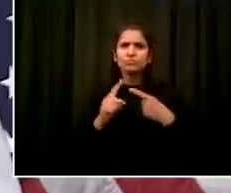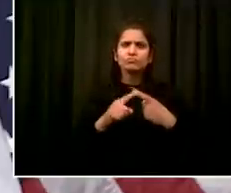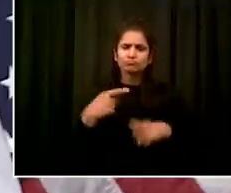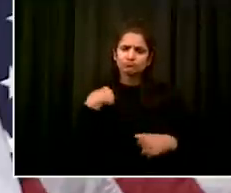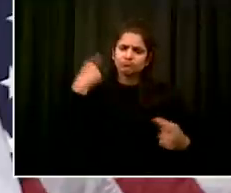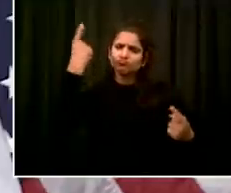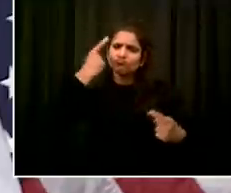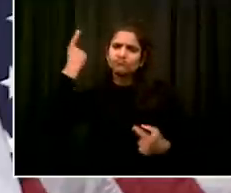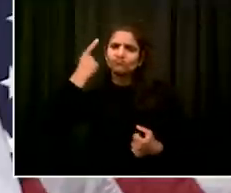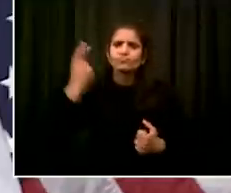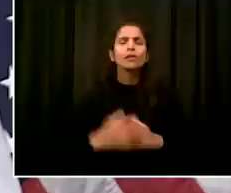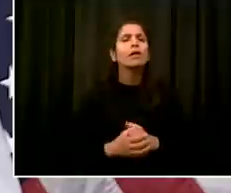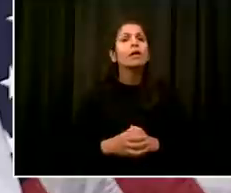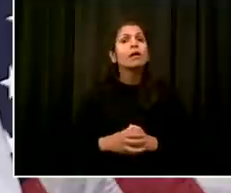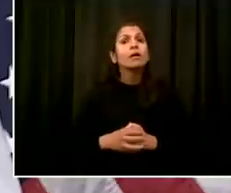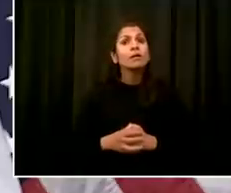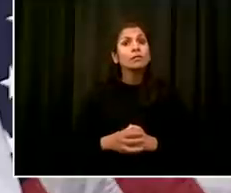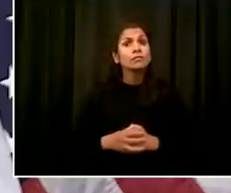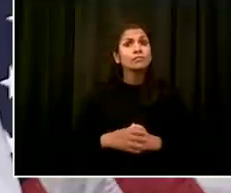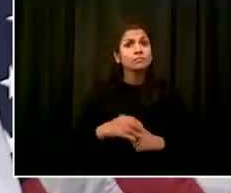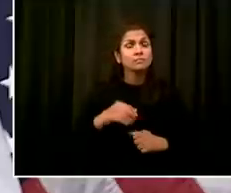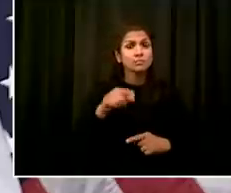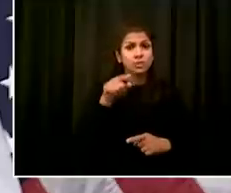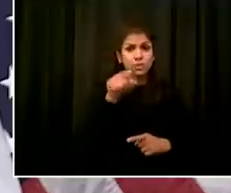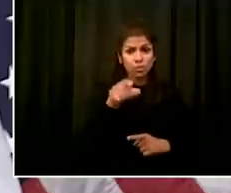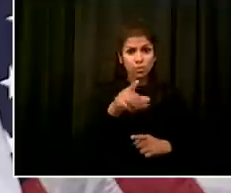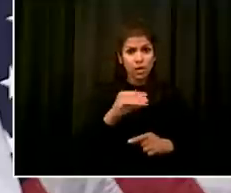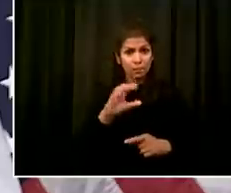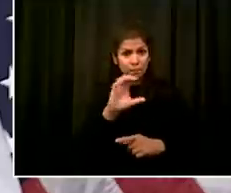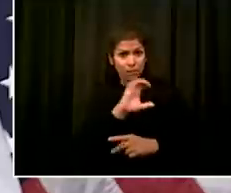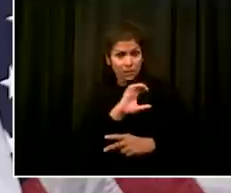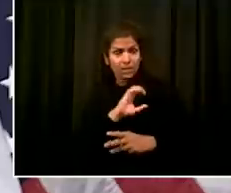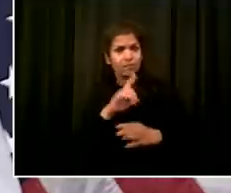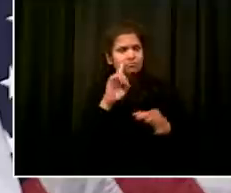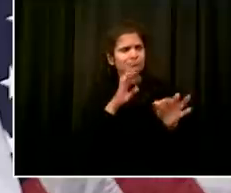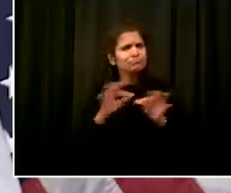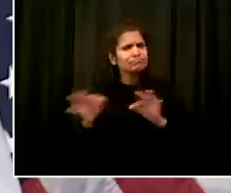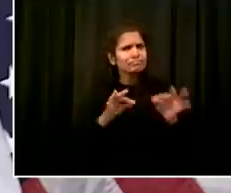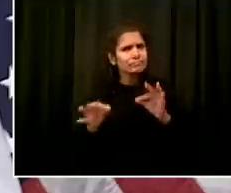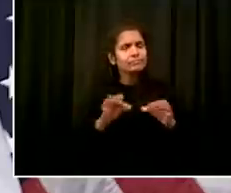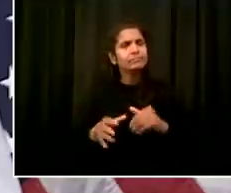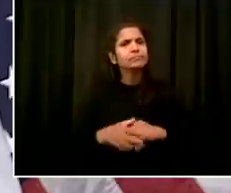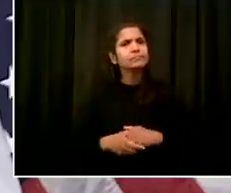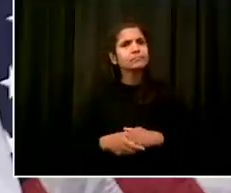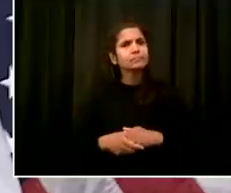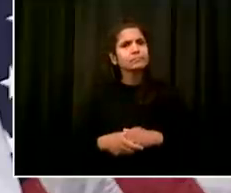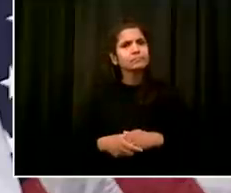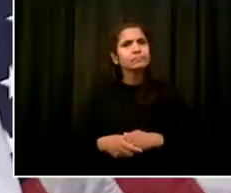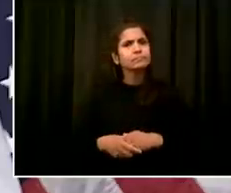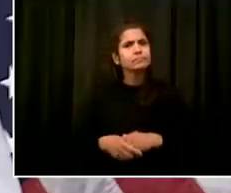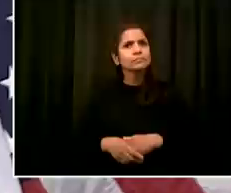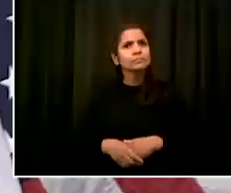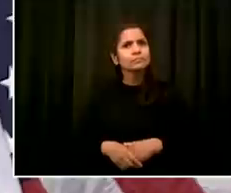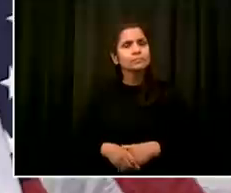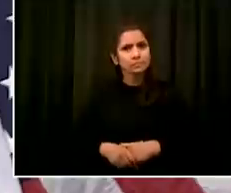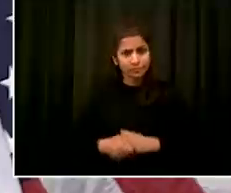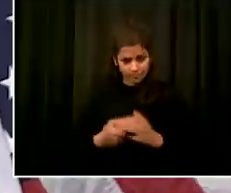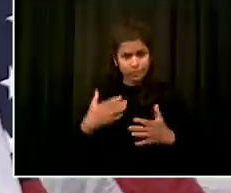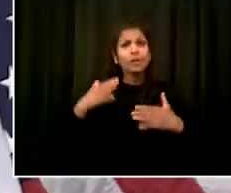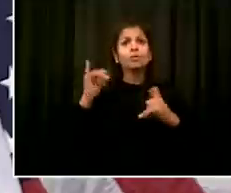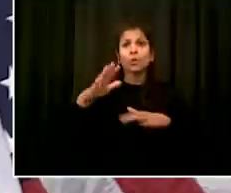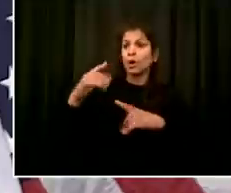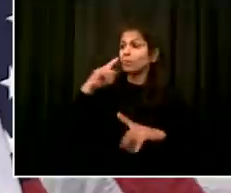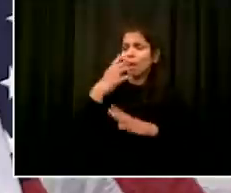all describe how the tactical directions for the police have changed over the course of the protests.